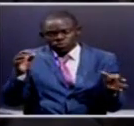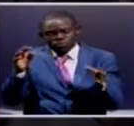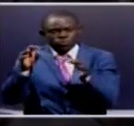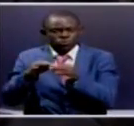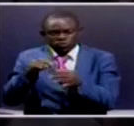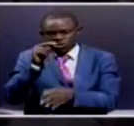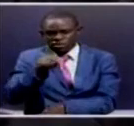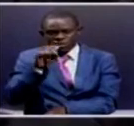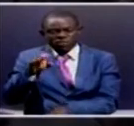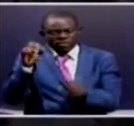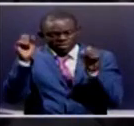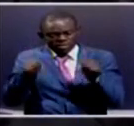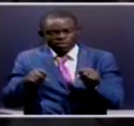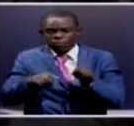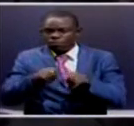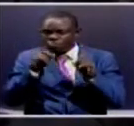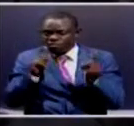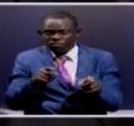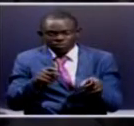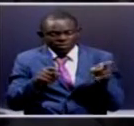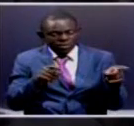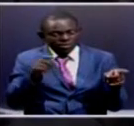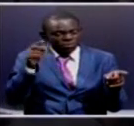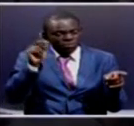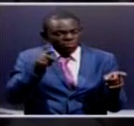and the party decided to discipline me,